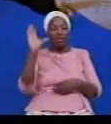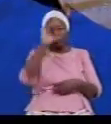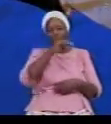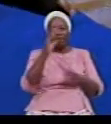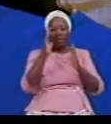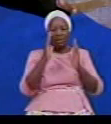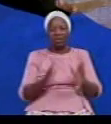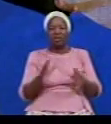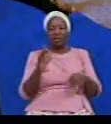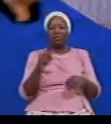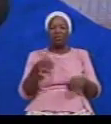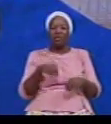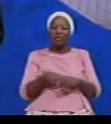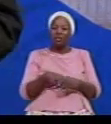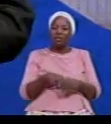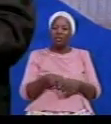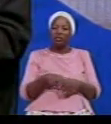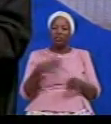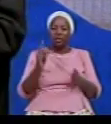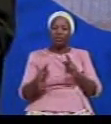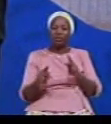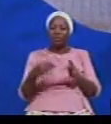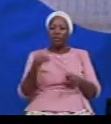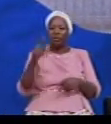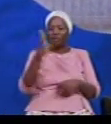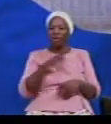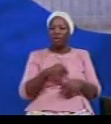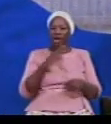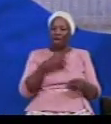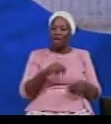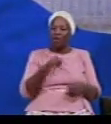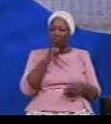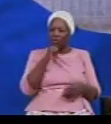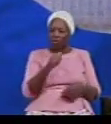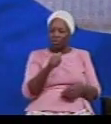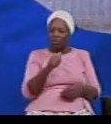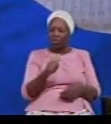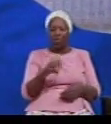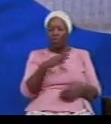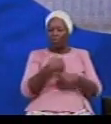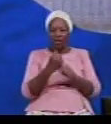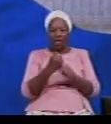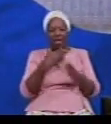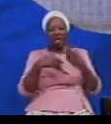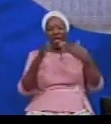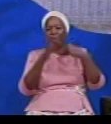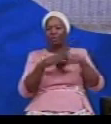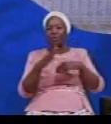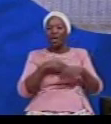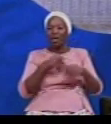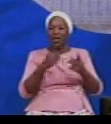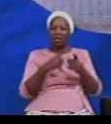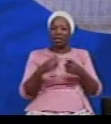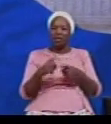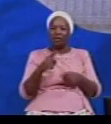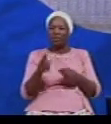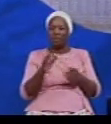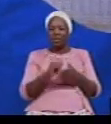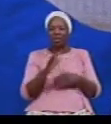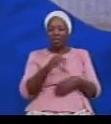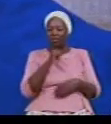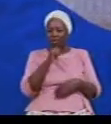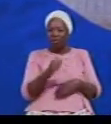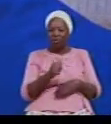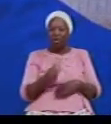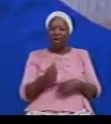produces fruit in our lives. The people who are foreigners to the Holy Spirit that produces fruit in our life.